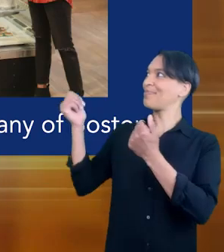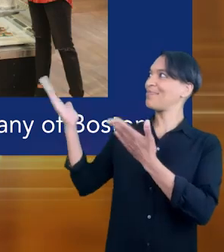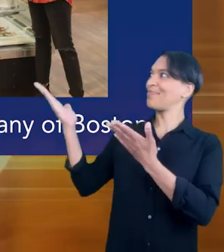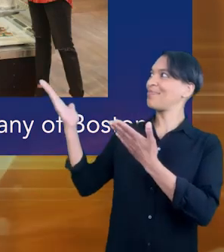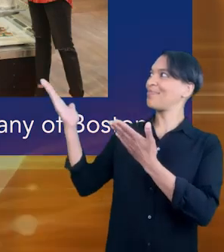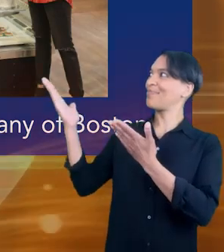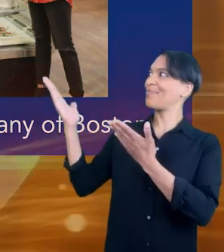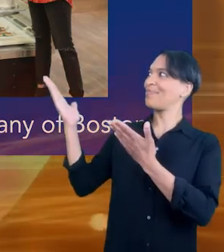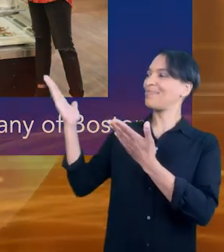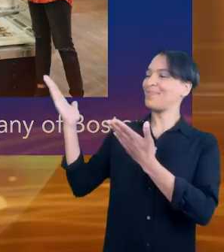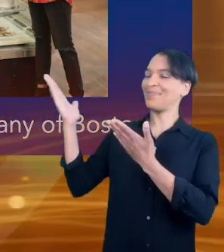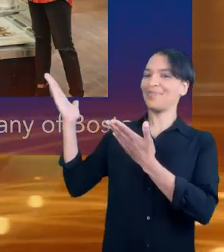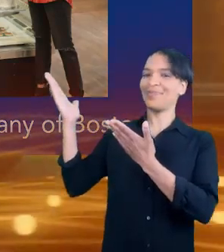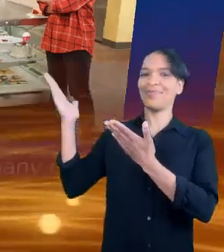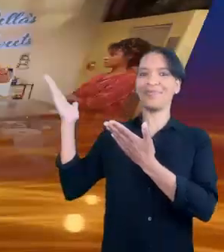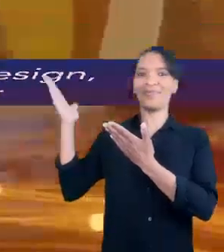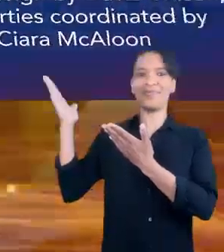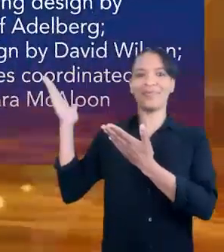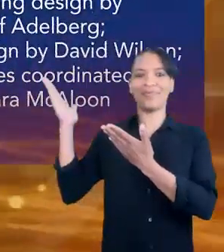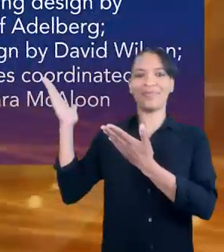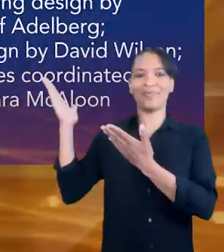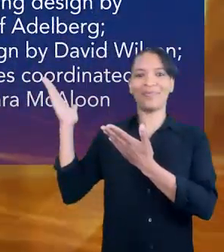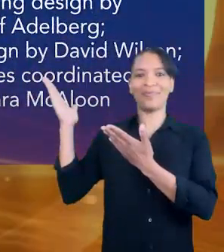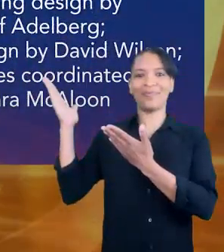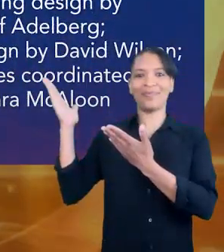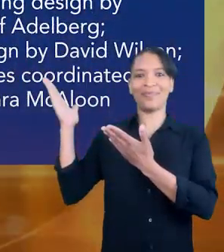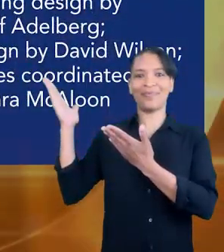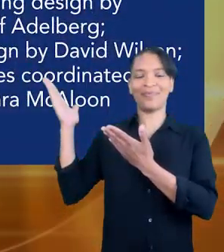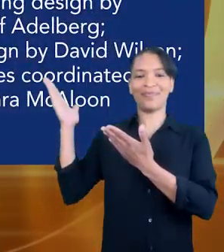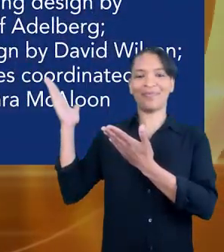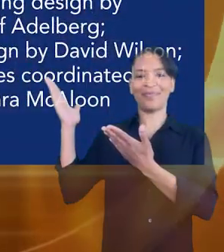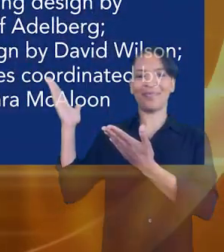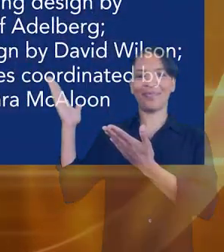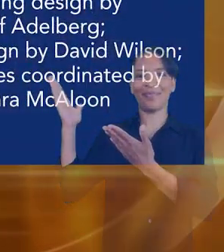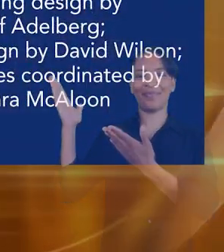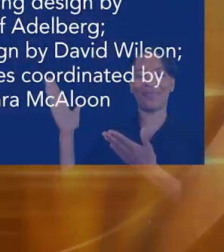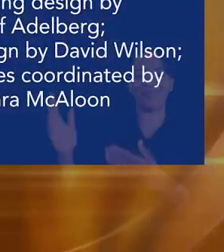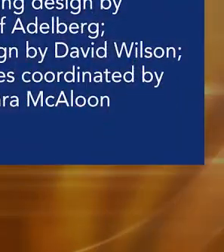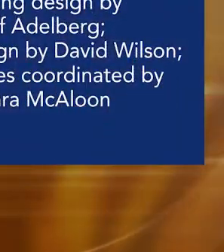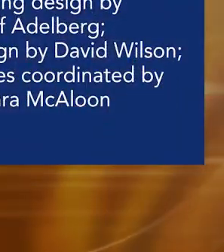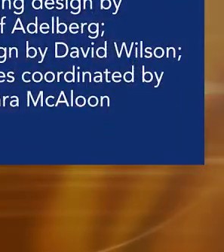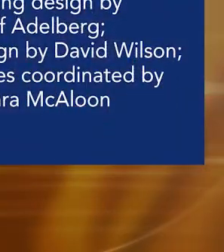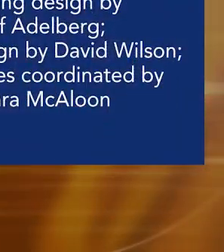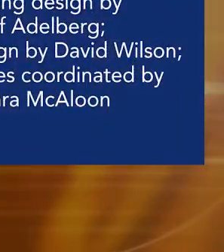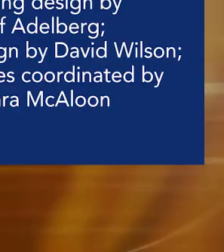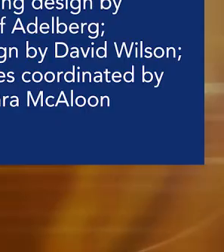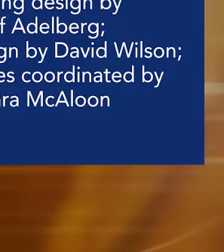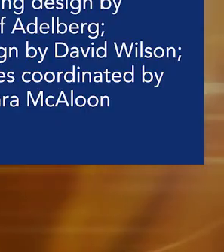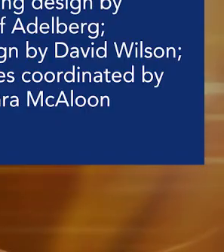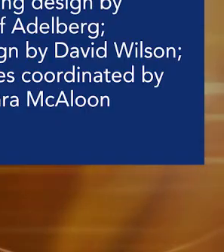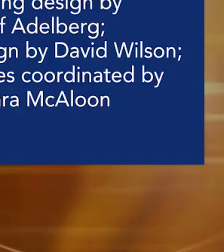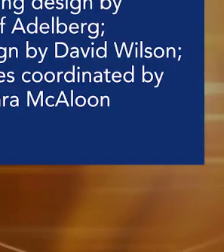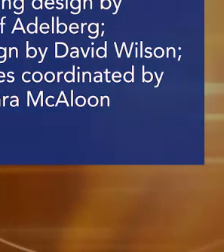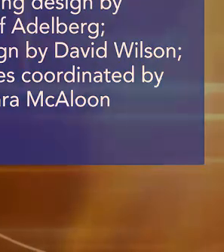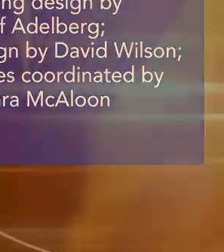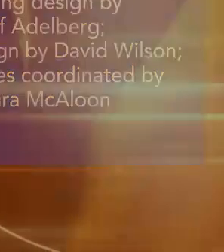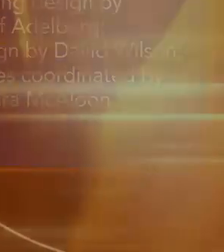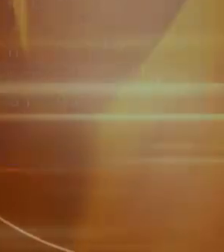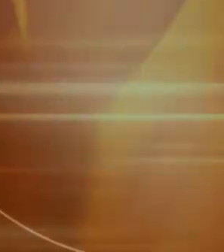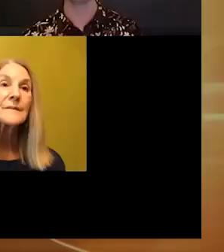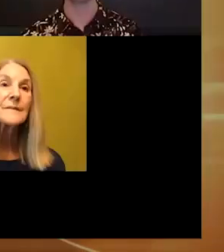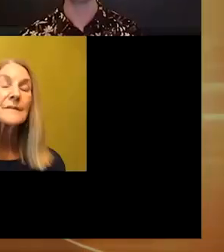And the Elliot Norton Award goes to Vanity Fair, Underground Railway at Central Square Theater.